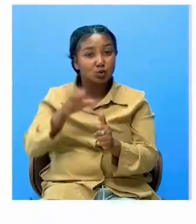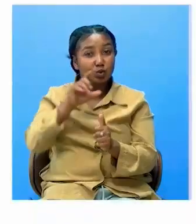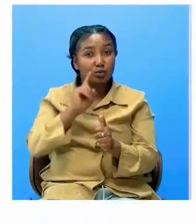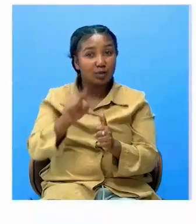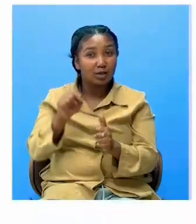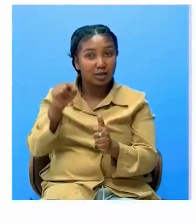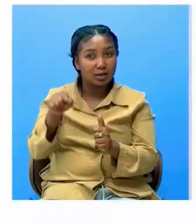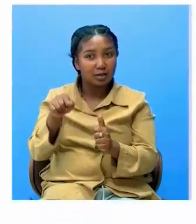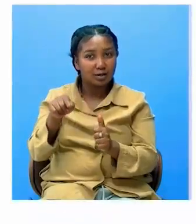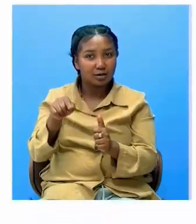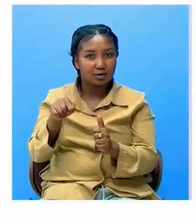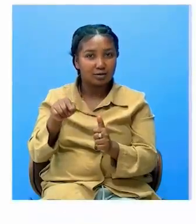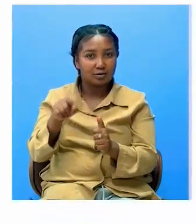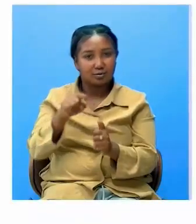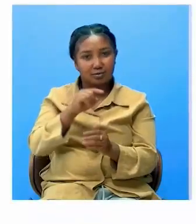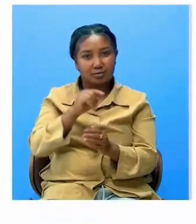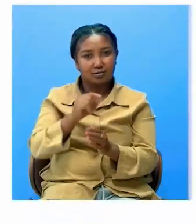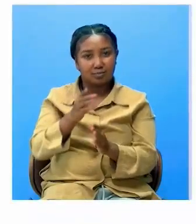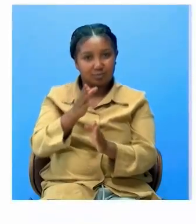here.